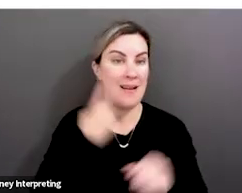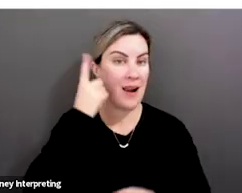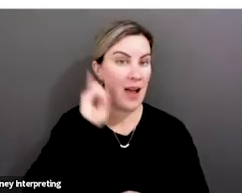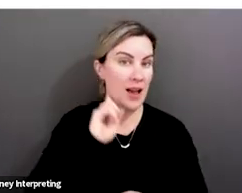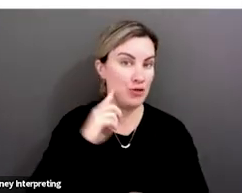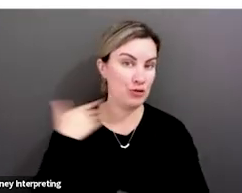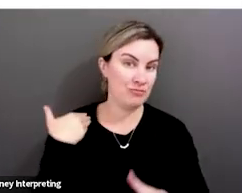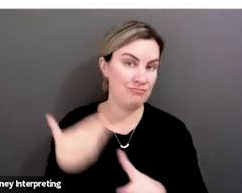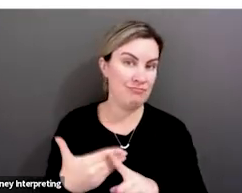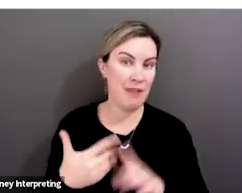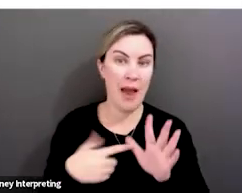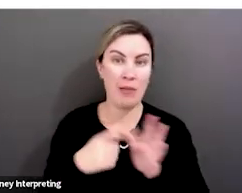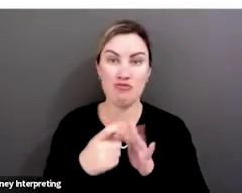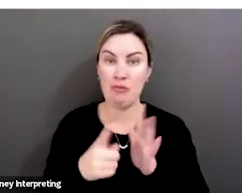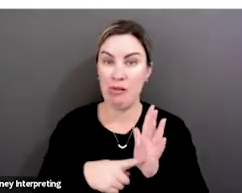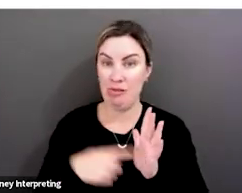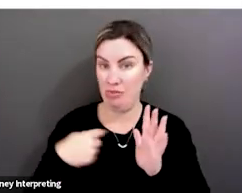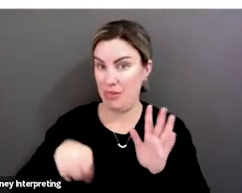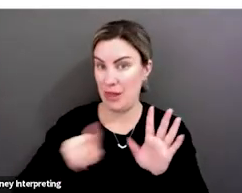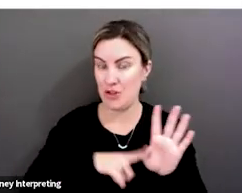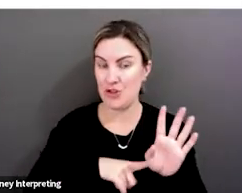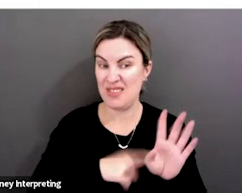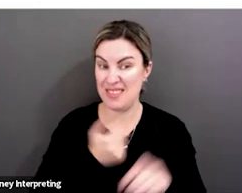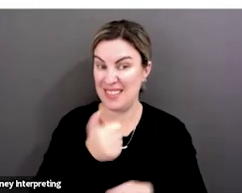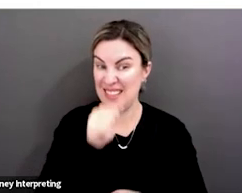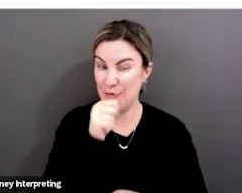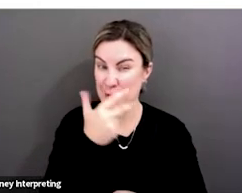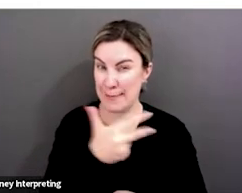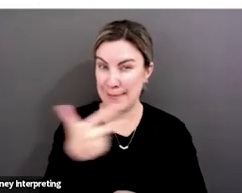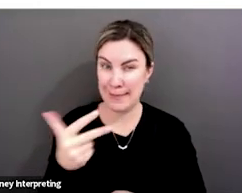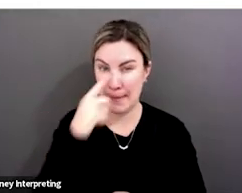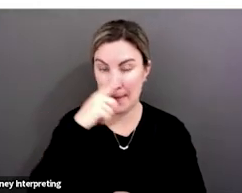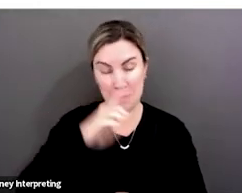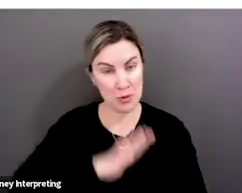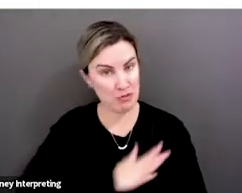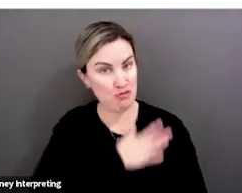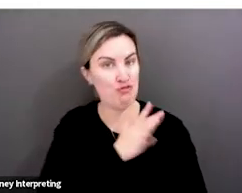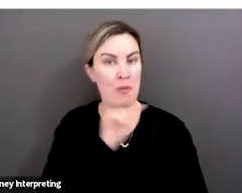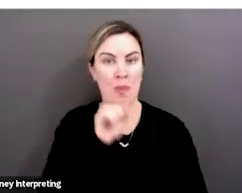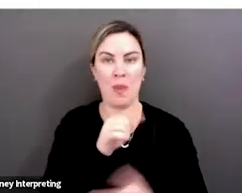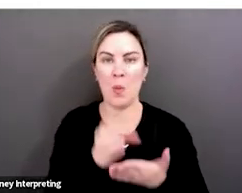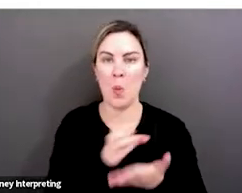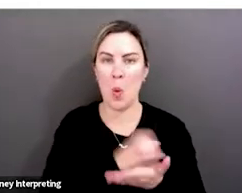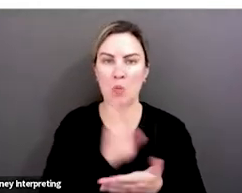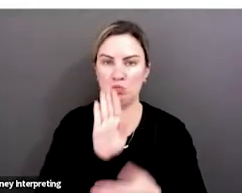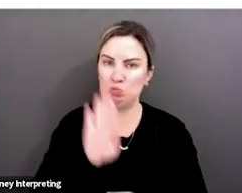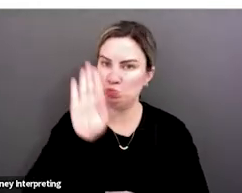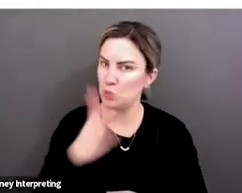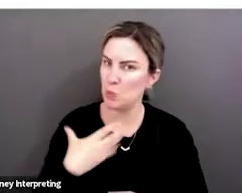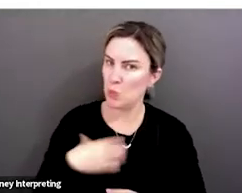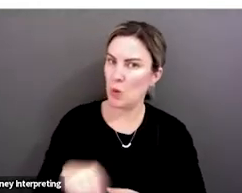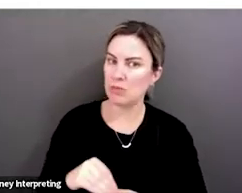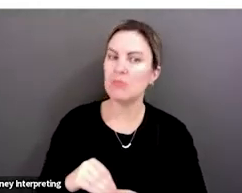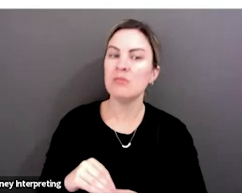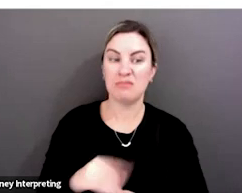year. So we've had 688 people interested in taking this course from all around Australia, and the map shows you where exactly